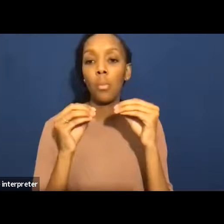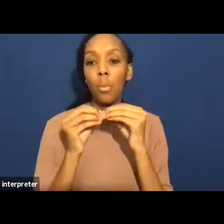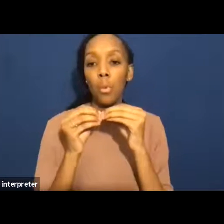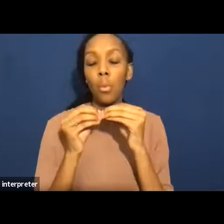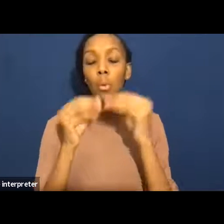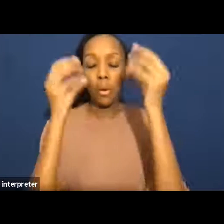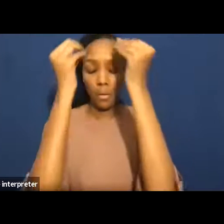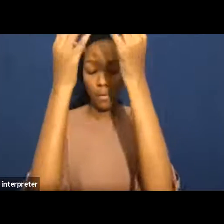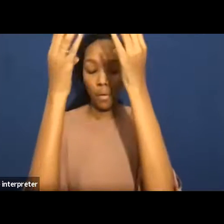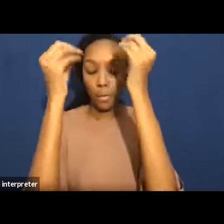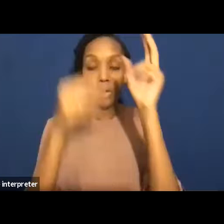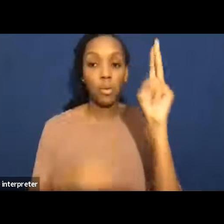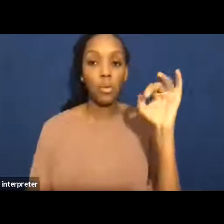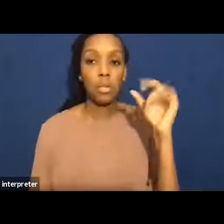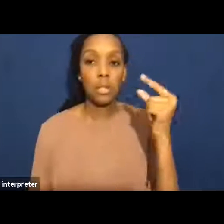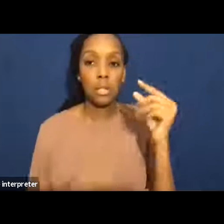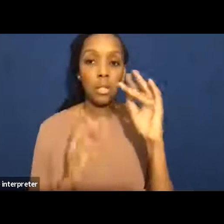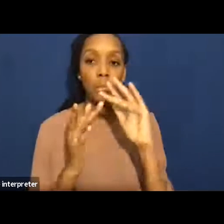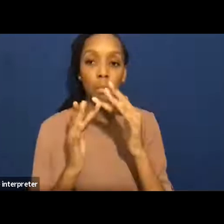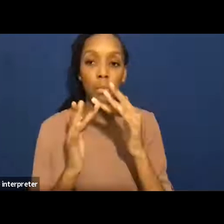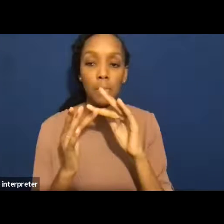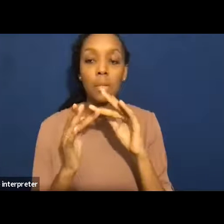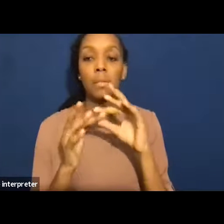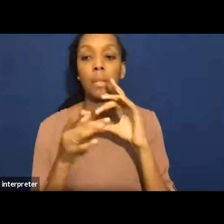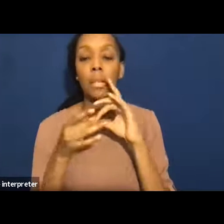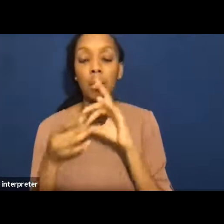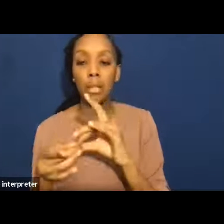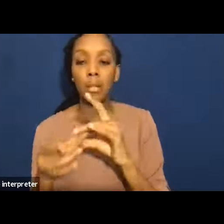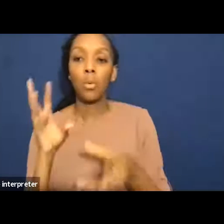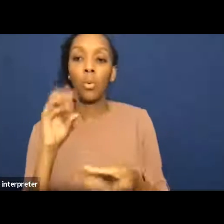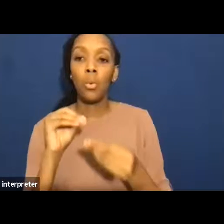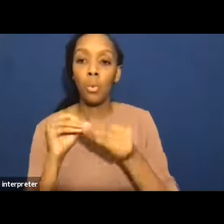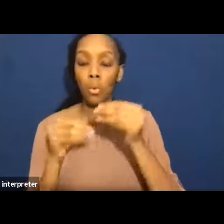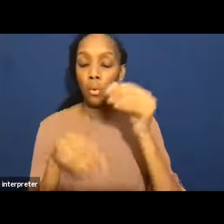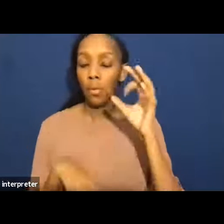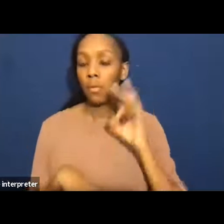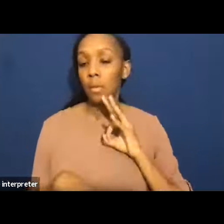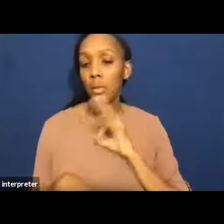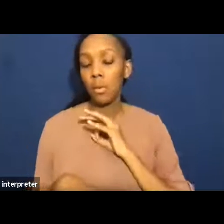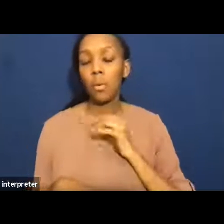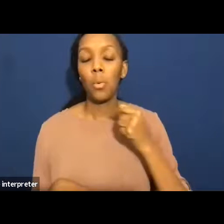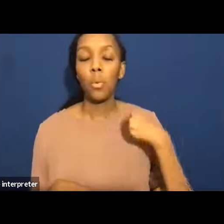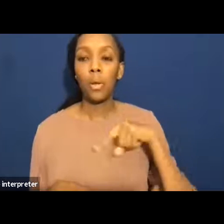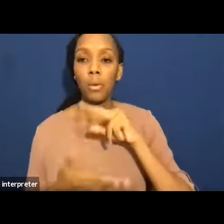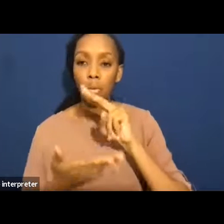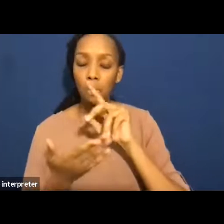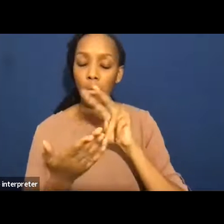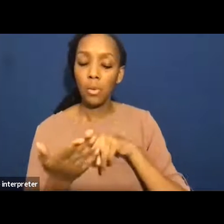information within the UNCG website regarding it. So we'll look into that as well. Thank you.